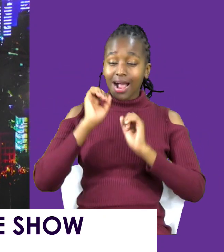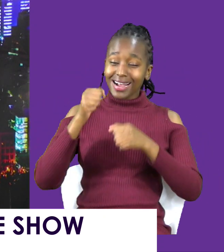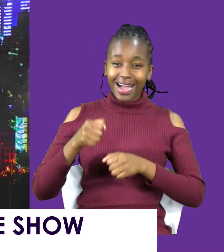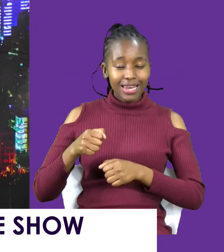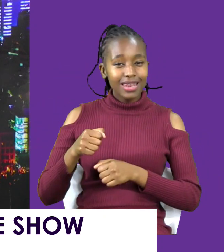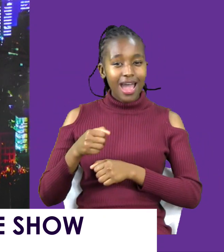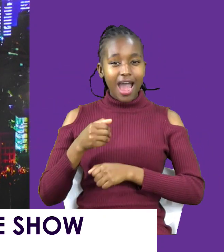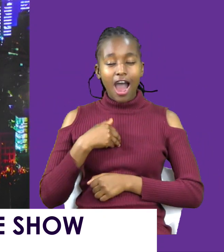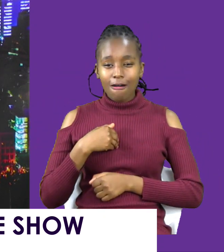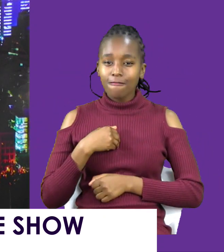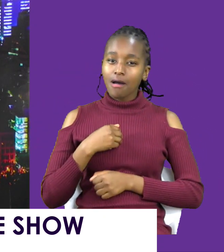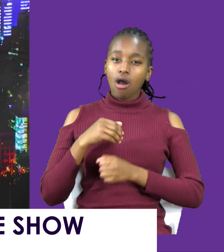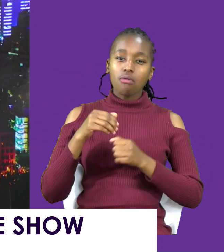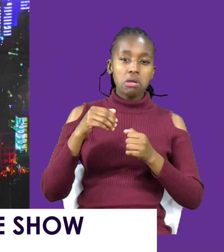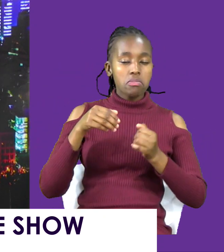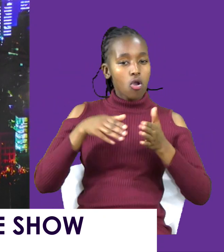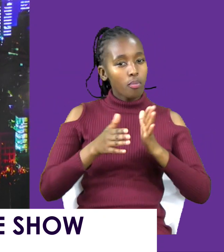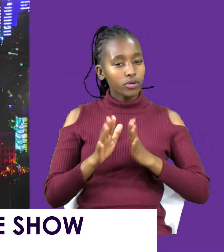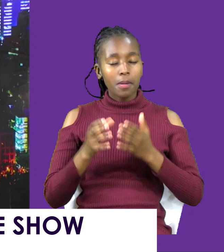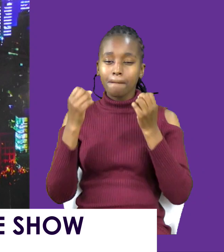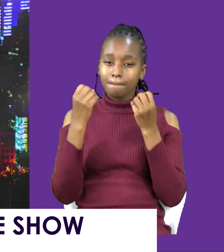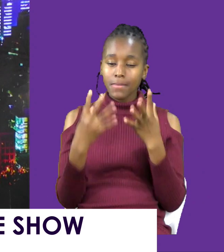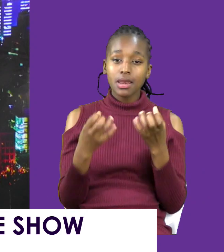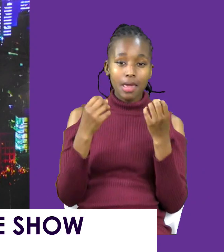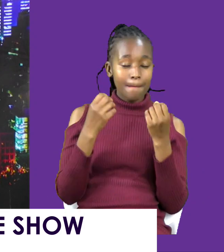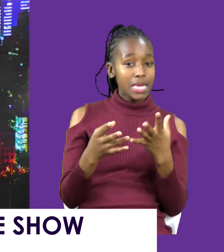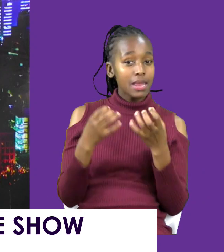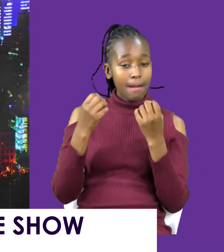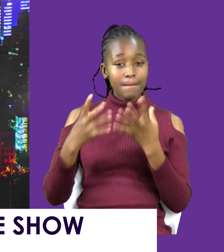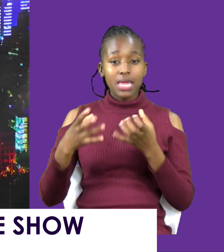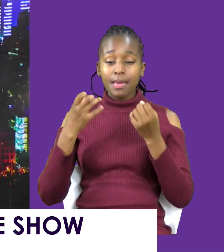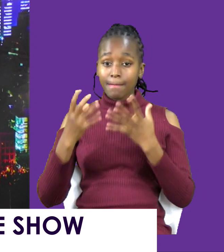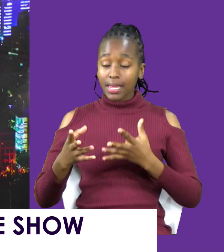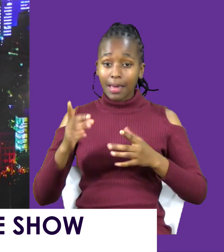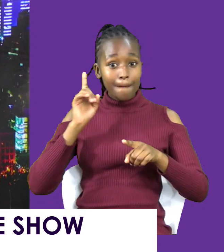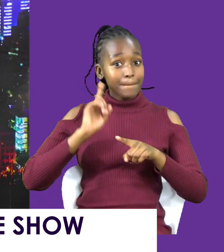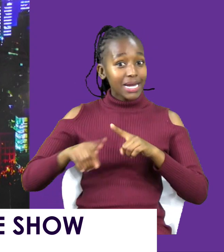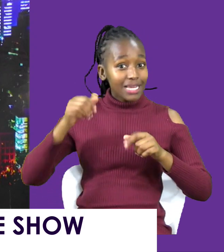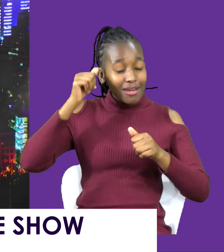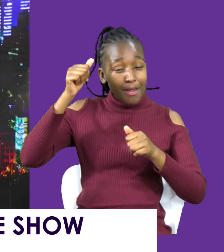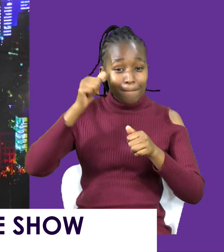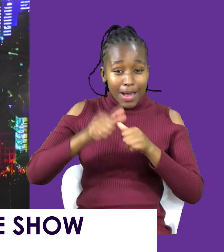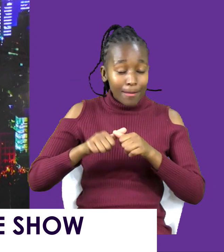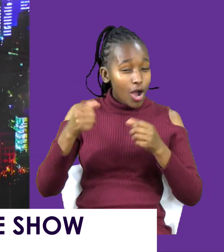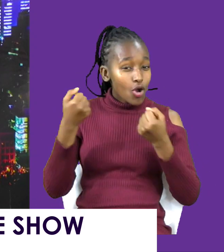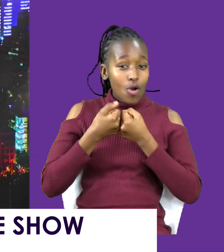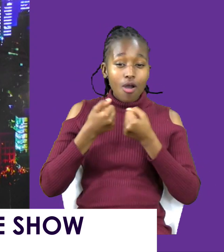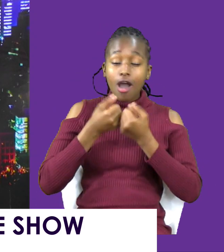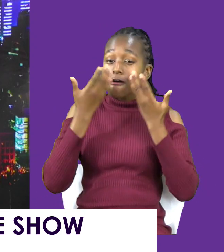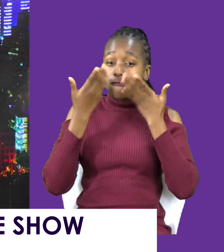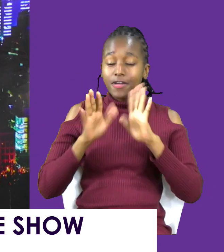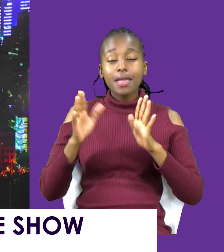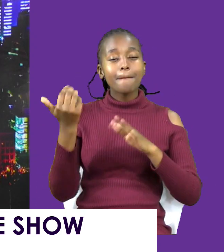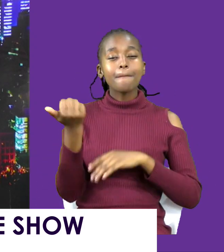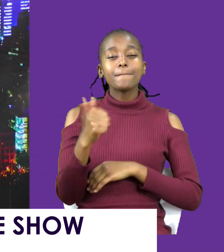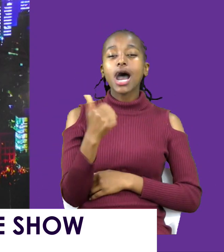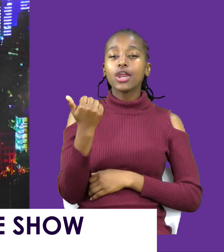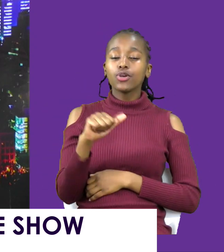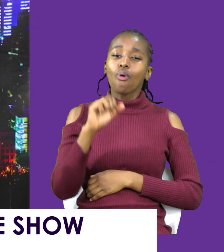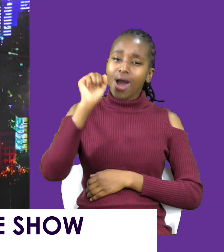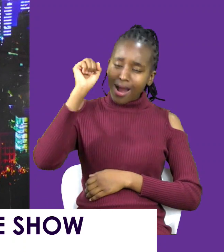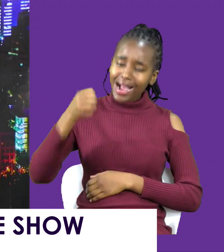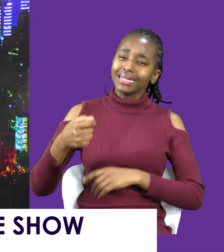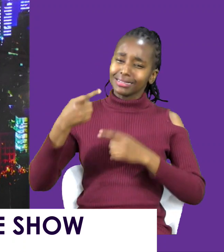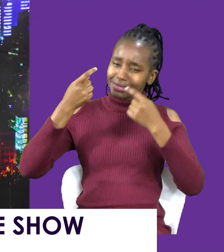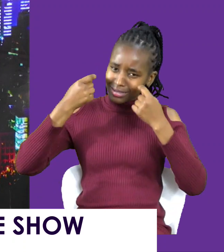goals, so far. Maybe you're 5 goals down, but the game is not over. You can still do something. You can become